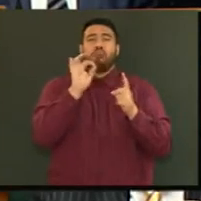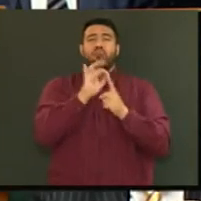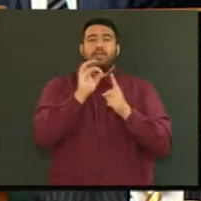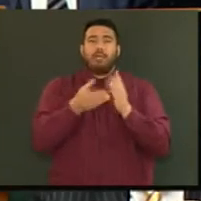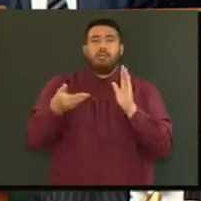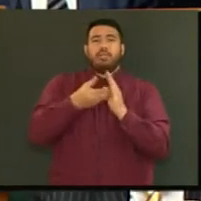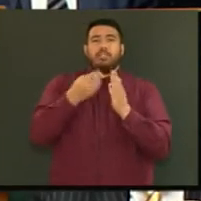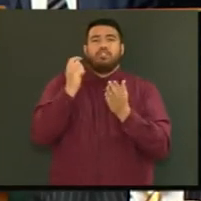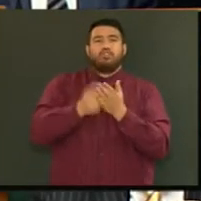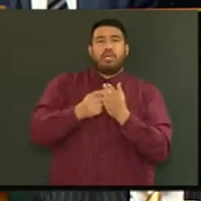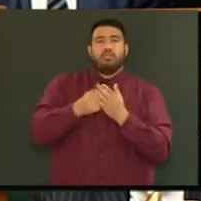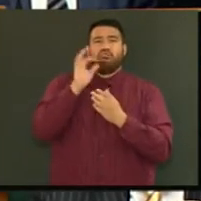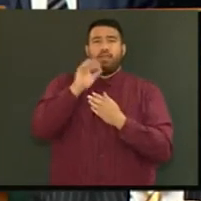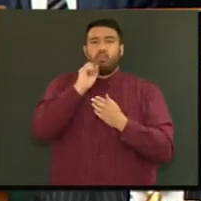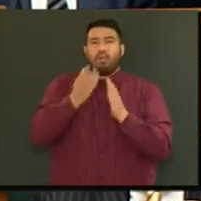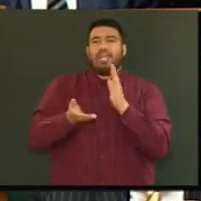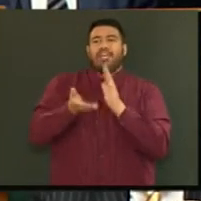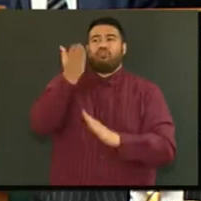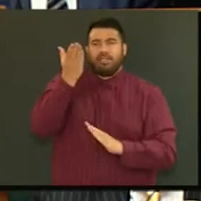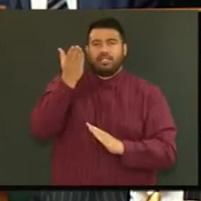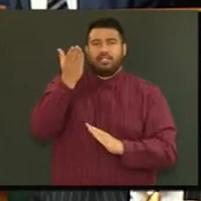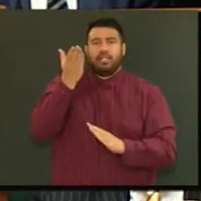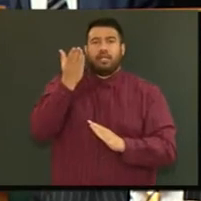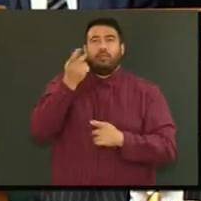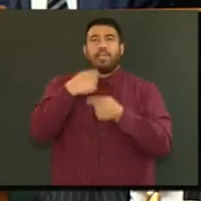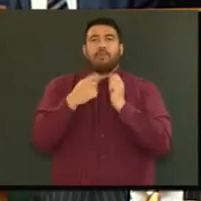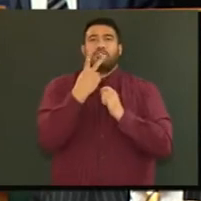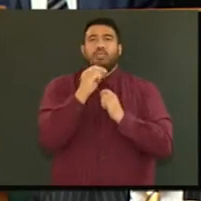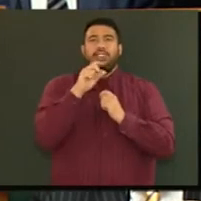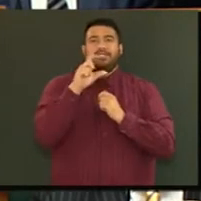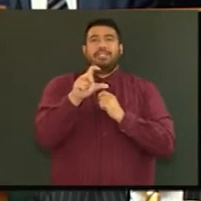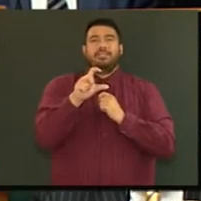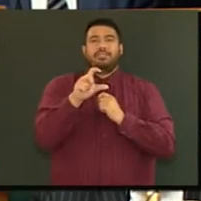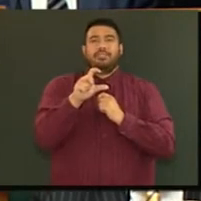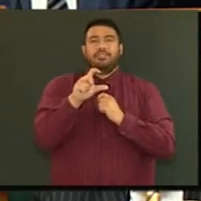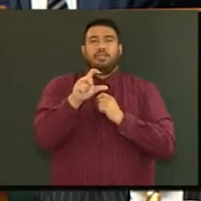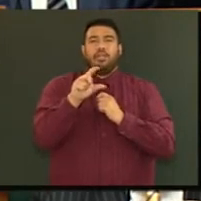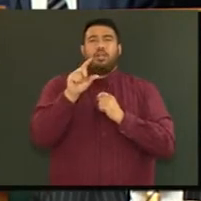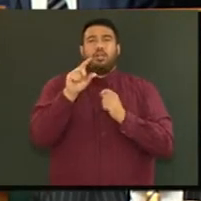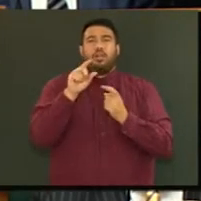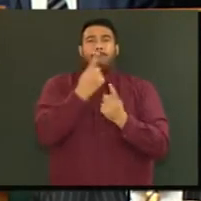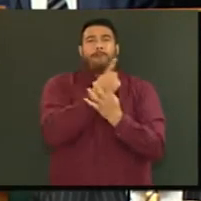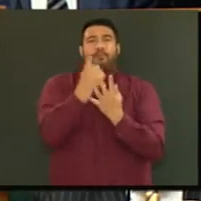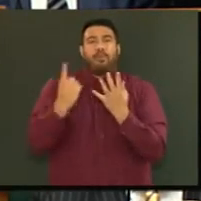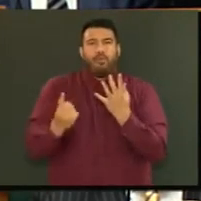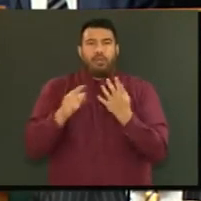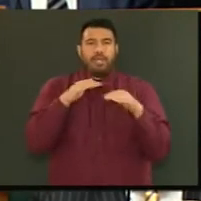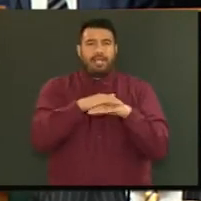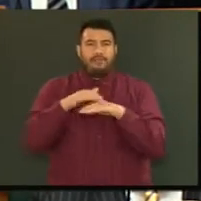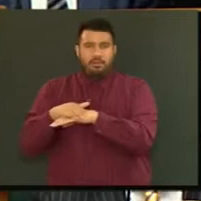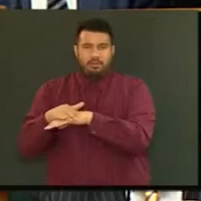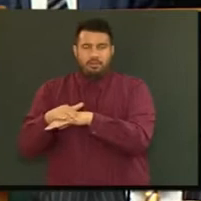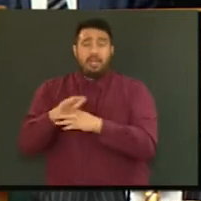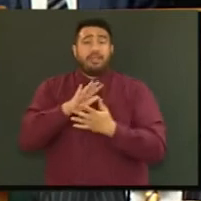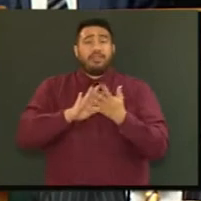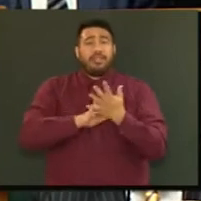per $100 in cover to 20 cents per $100 in cover. This will have the effect